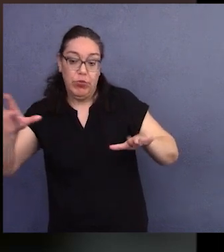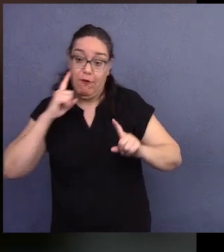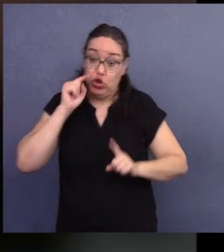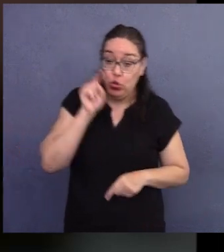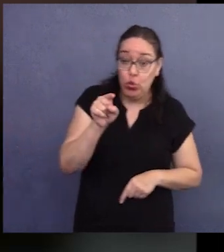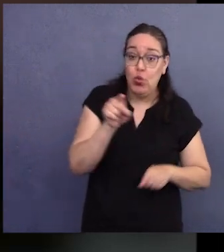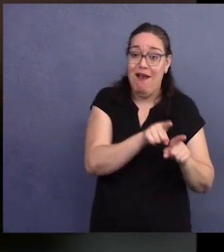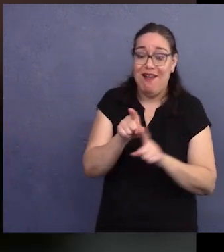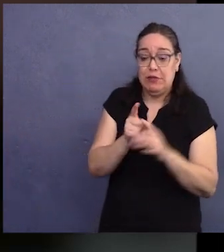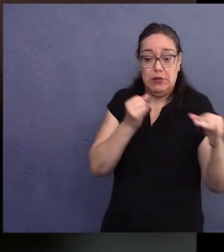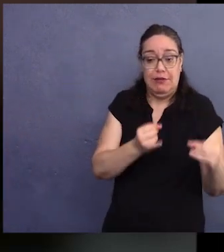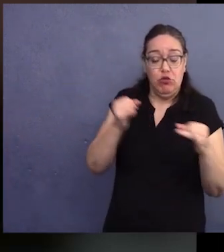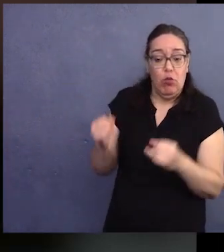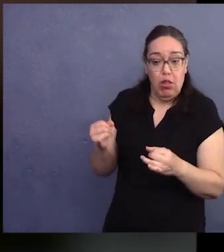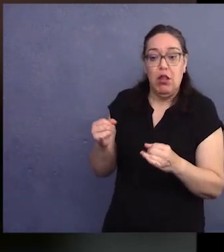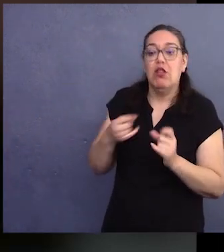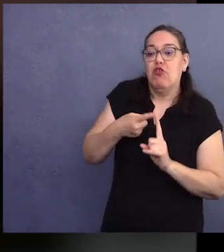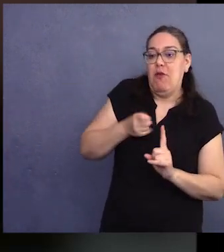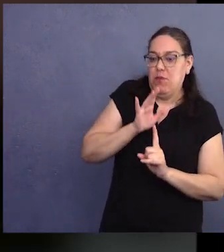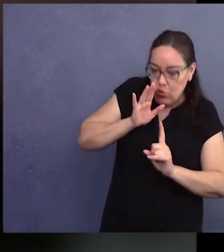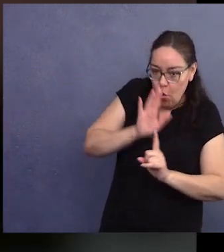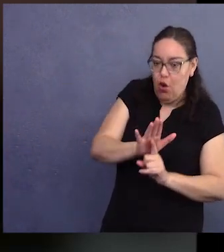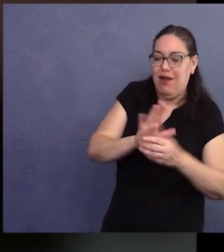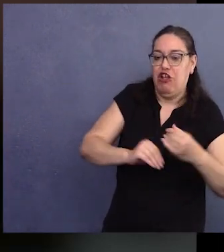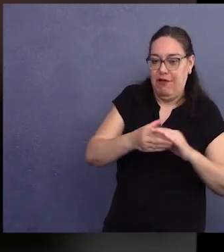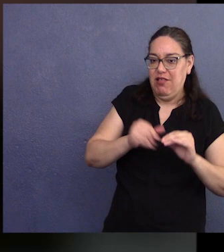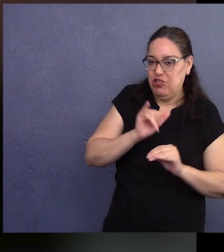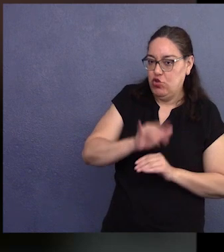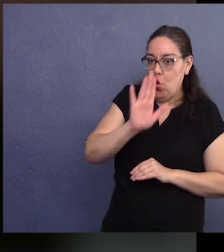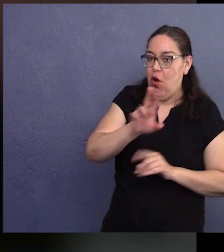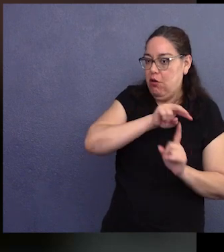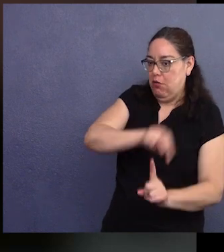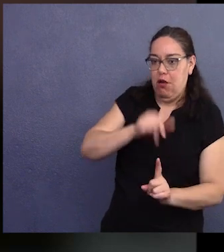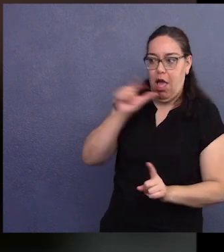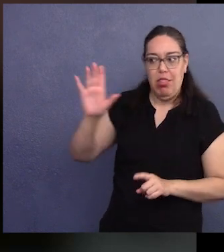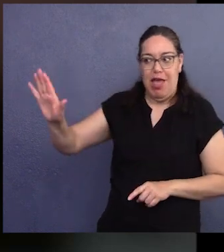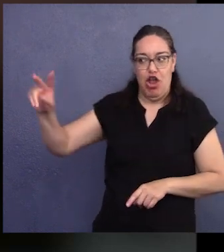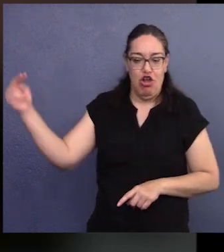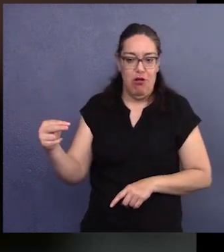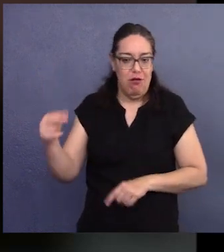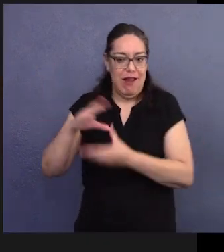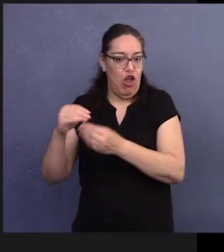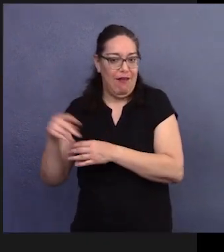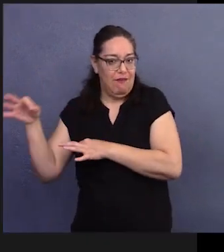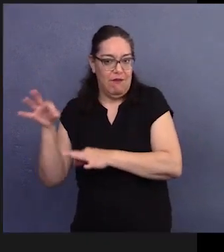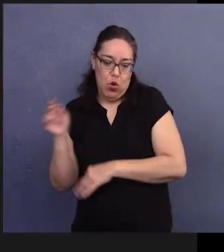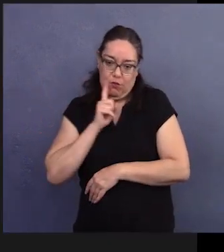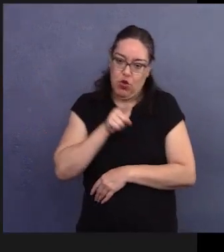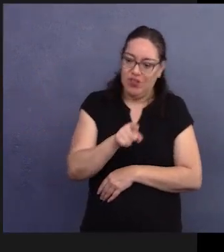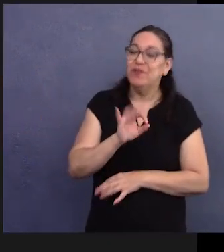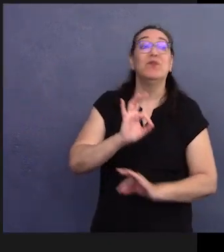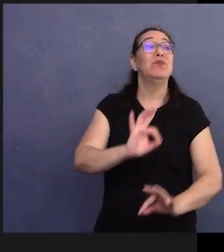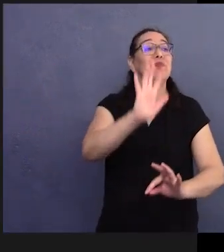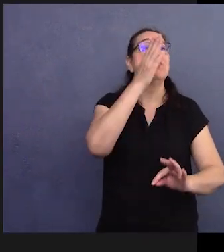an individual, it's pretty much your narrative, not the nonprofit. Okay, perfect. Thank